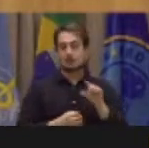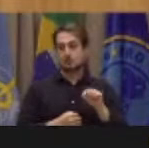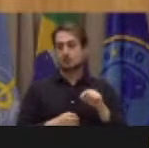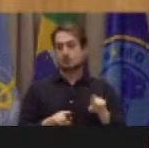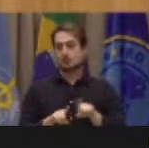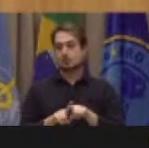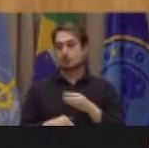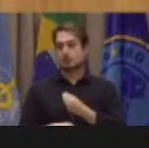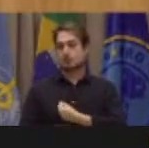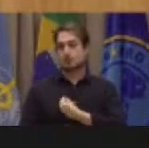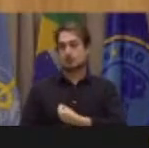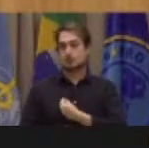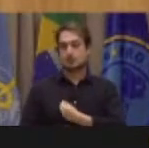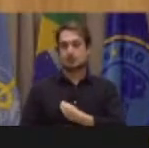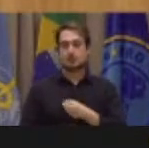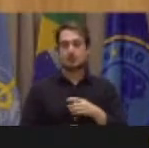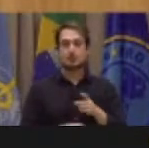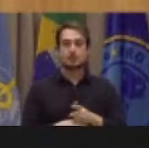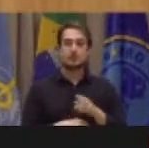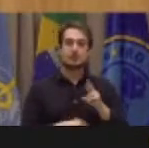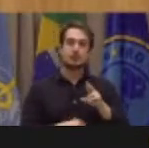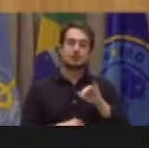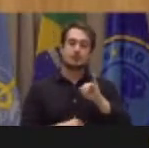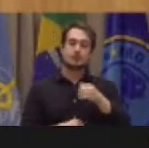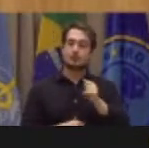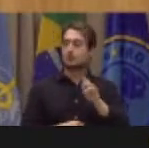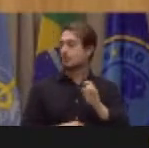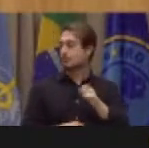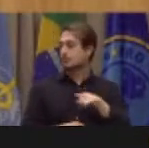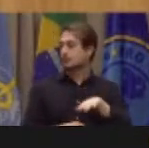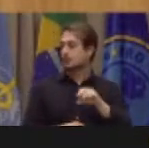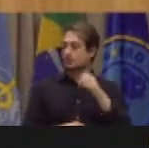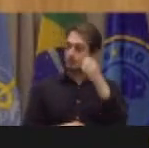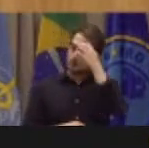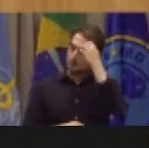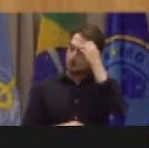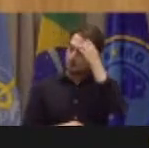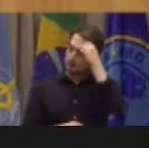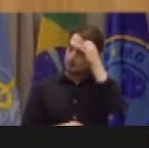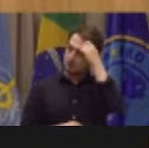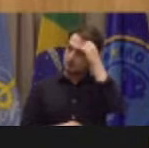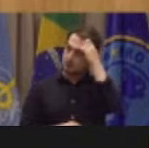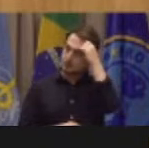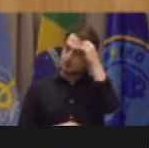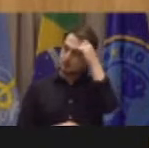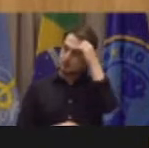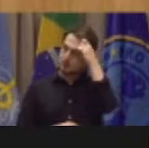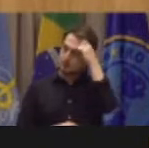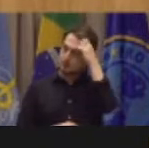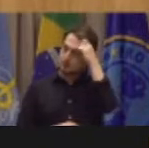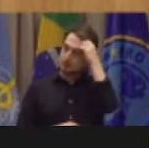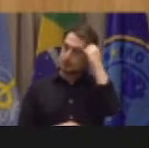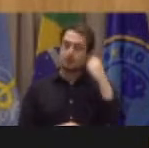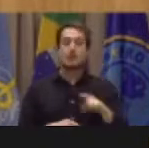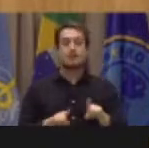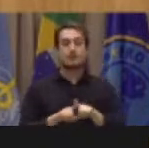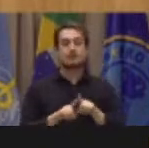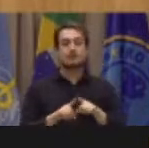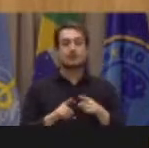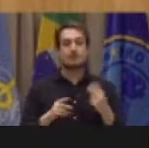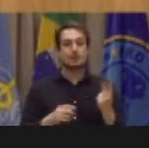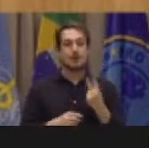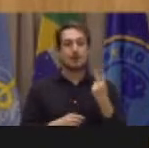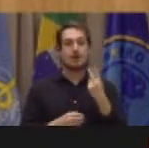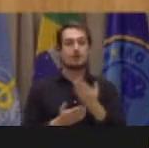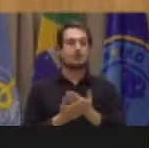she chose to have Jailson and Leila. So thank you very much. You